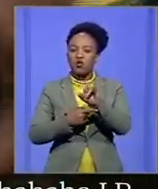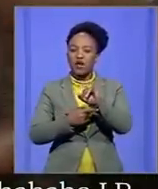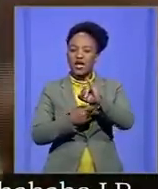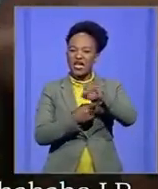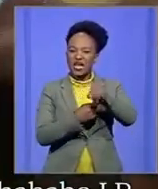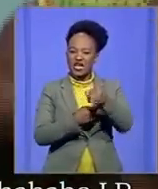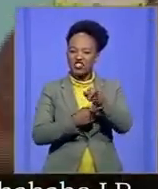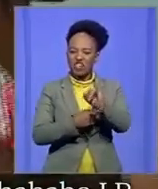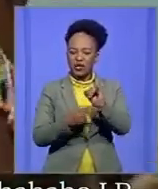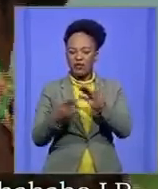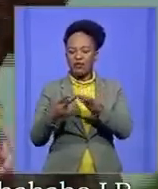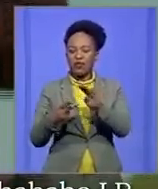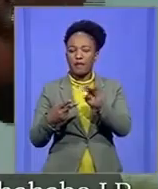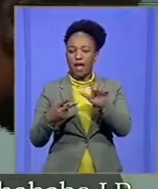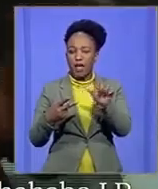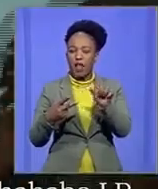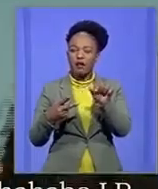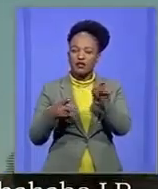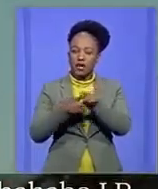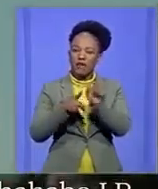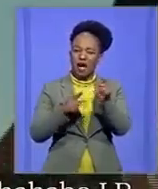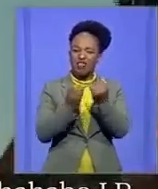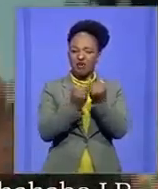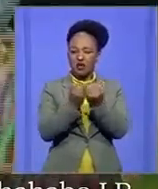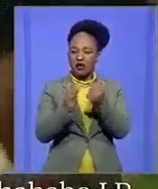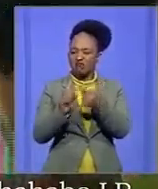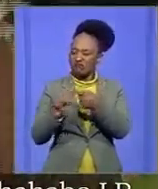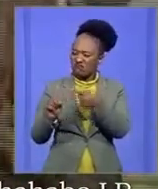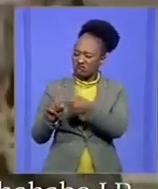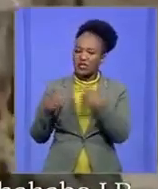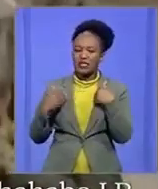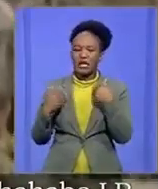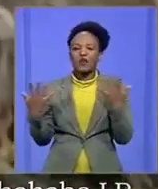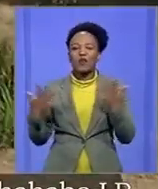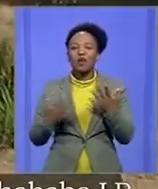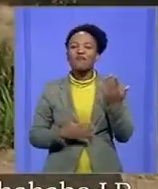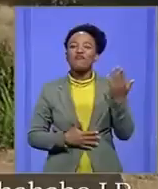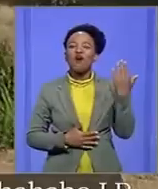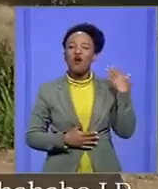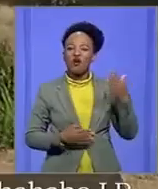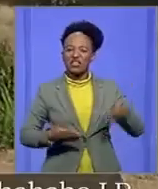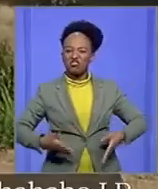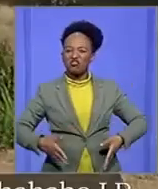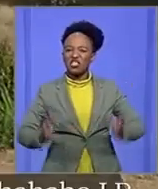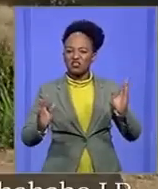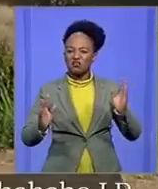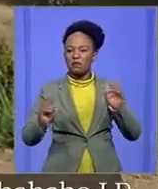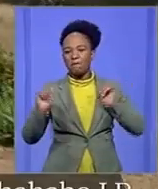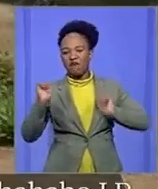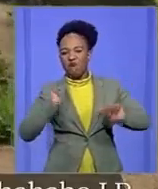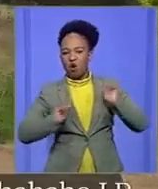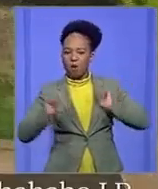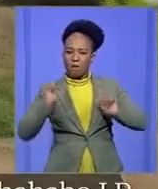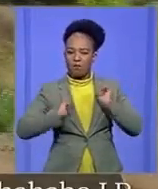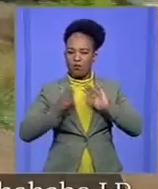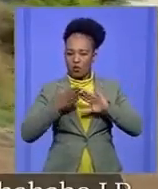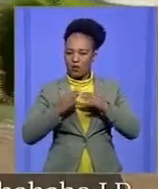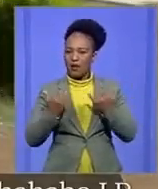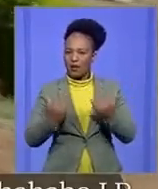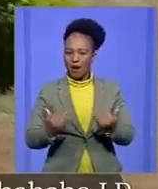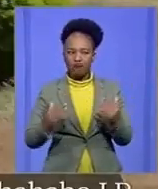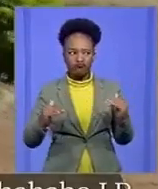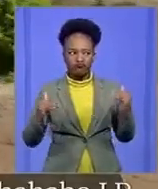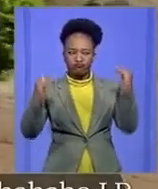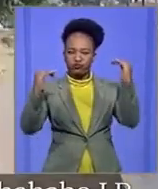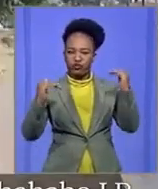O thomile go opela mebileng le direnkeng pele ga ge a tšwelela ka magetla mminong. Badudi ba motse wa gabo wa Mokondeni ba re ba ikgantšha ka kgalala